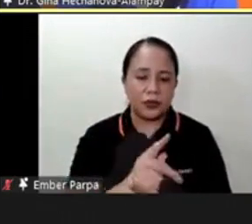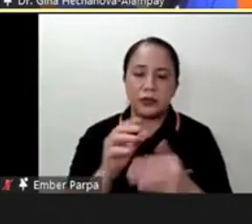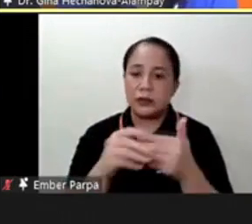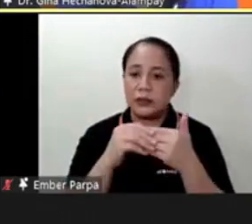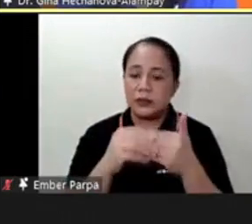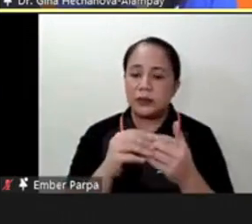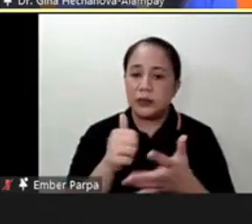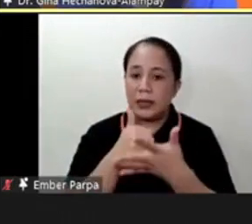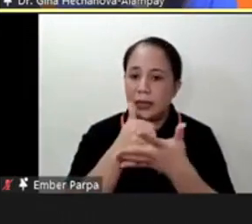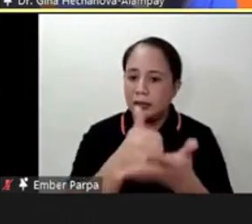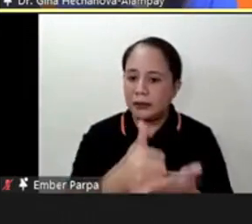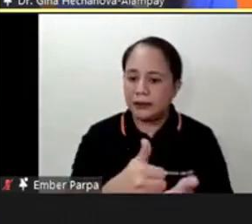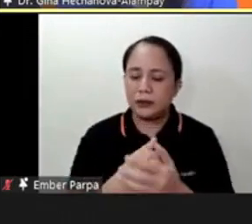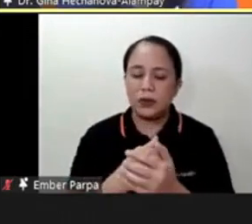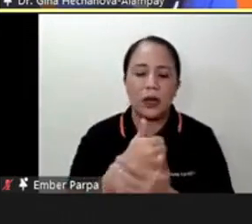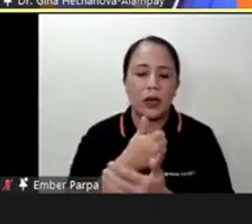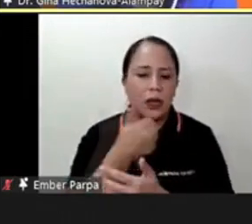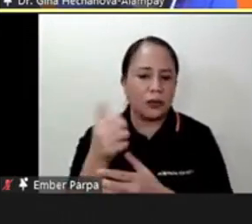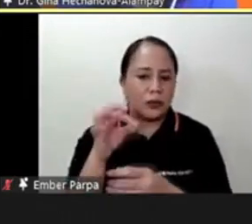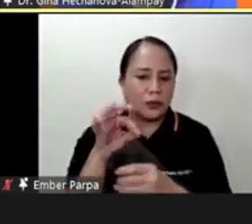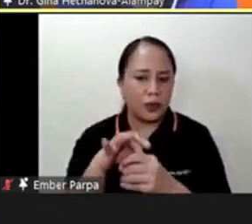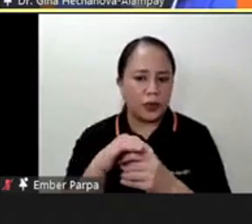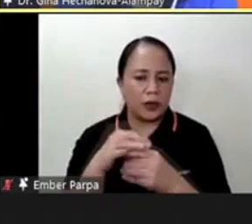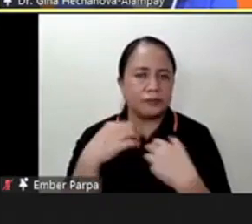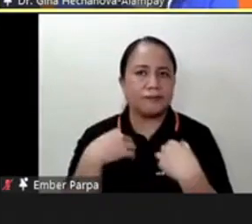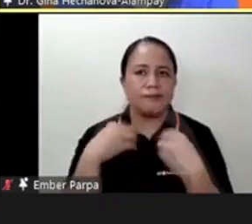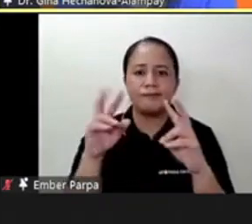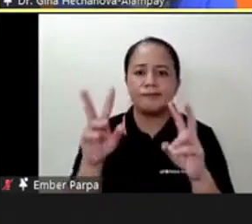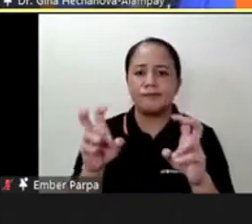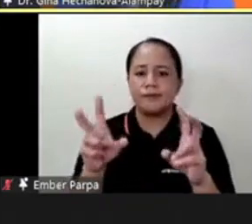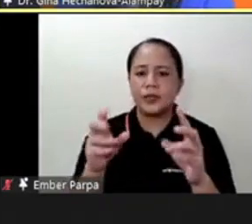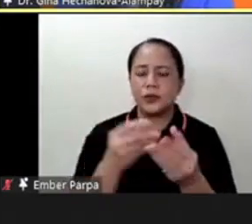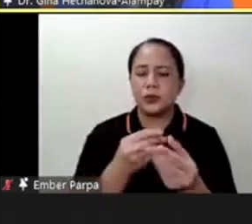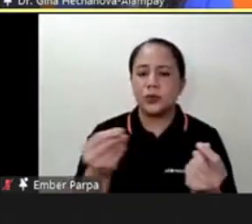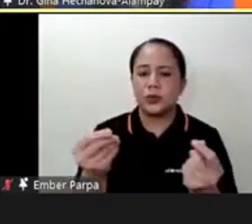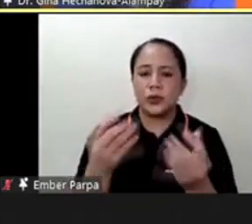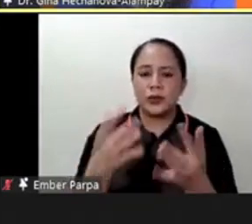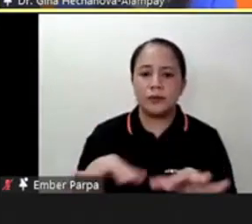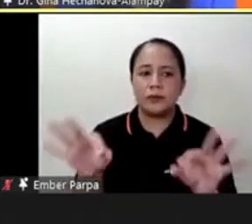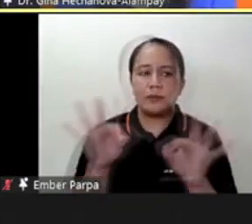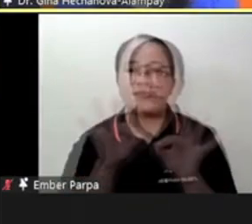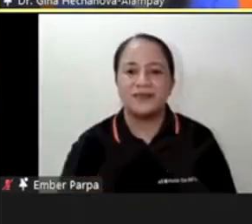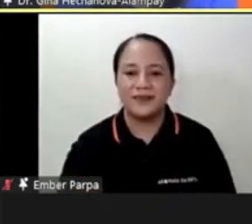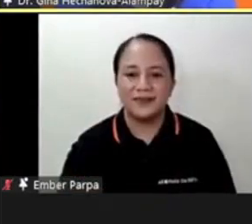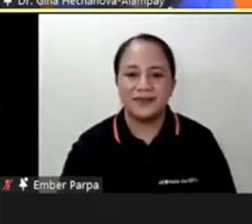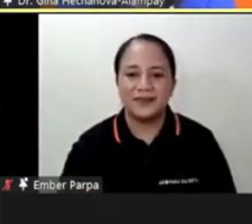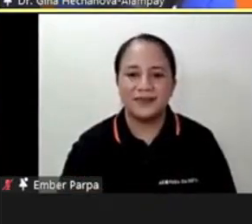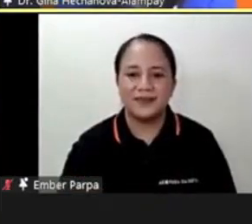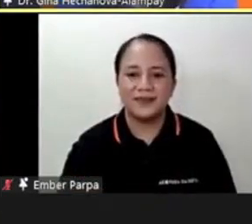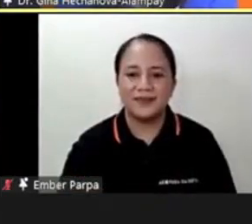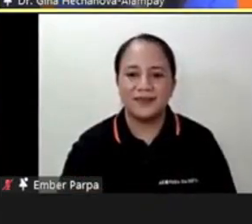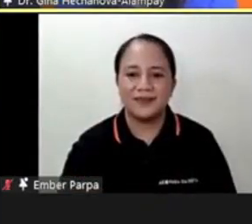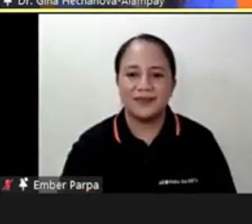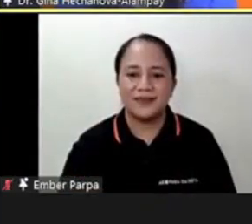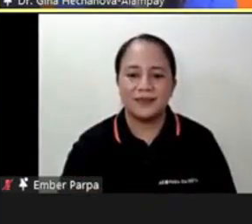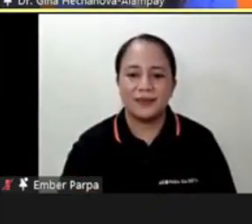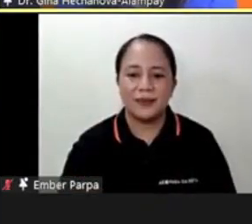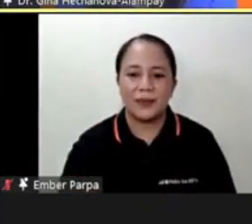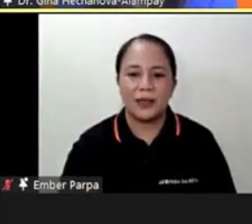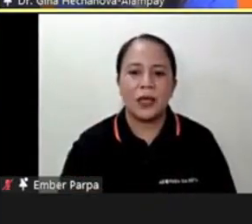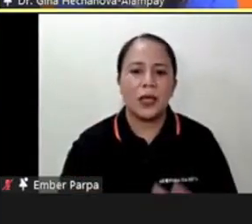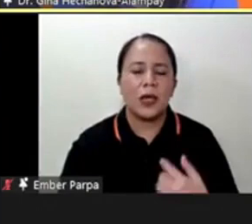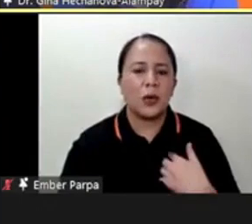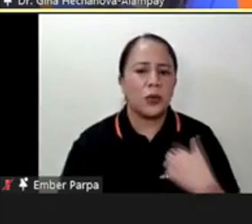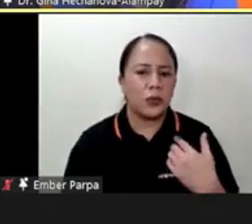intervention, or there's another program there called Doing What Matters in Times of Stress. So we've